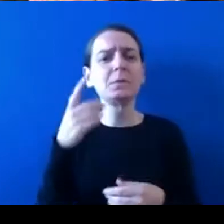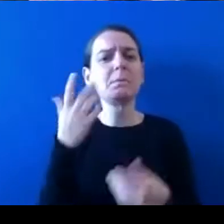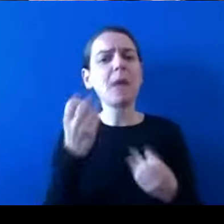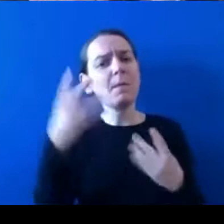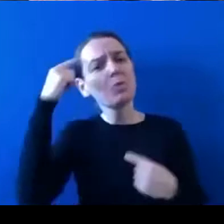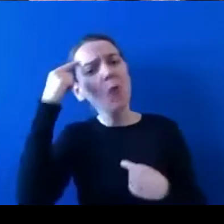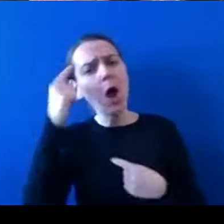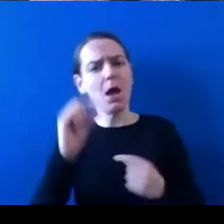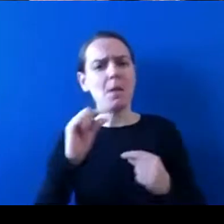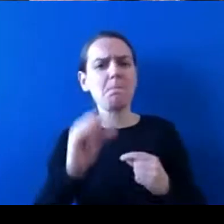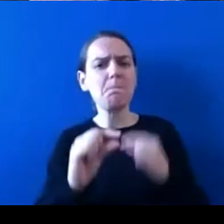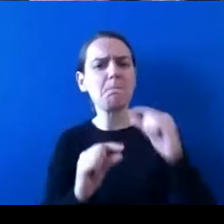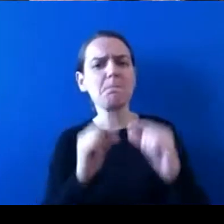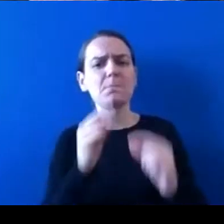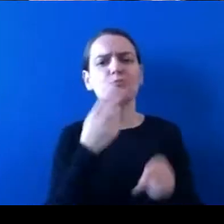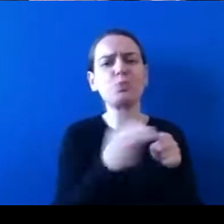their cane skills,